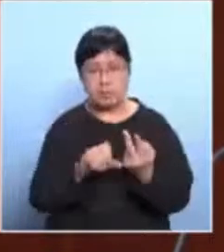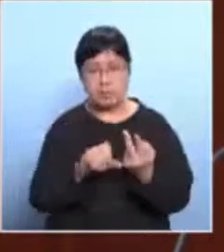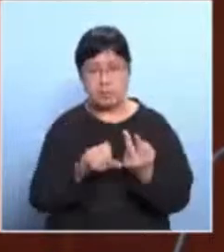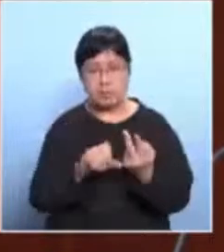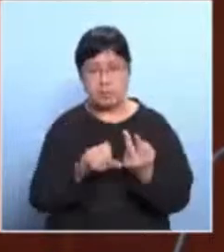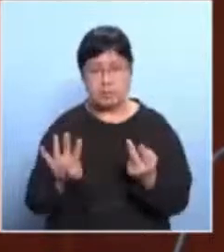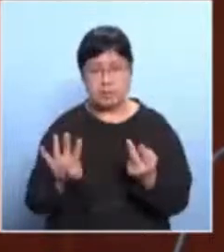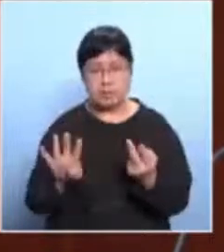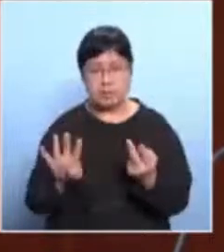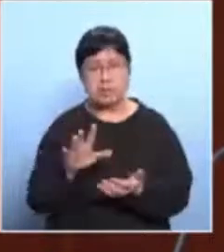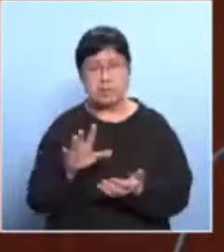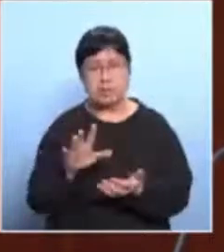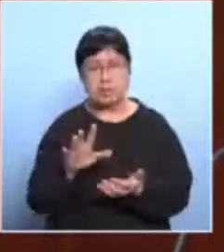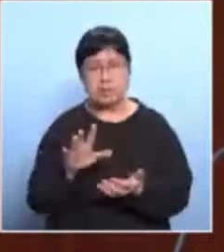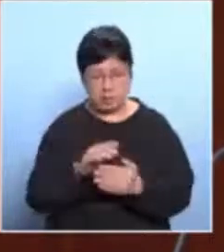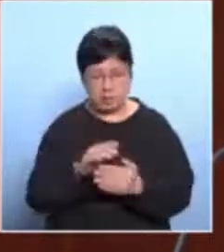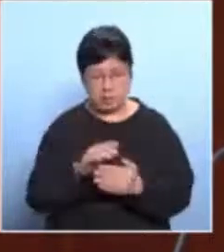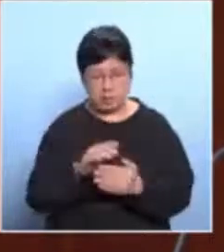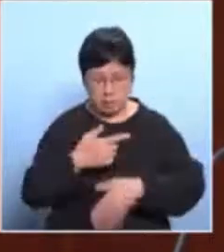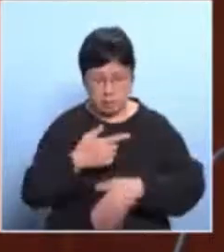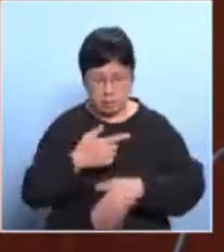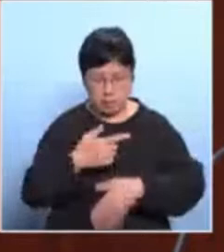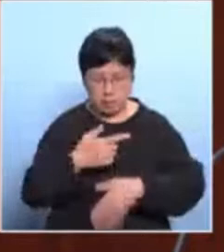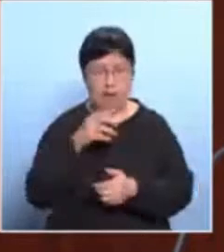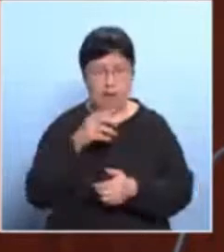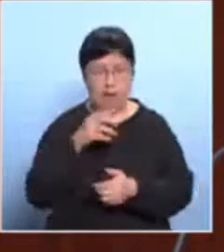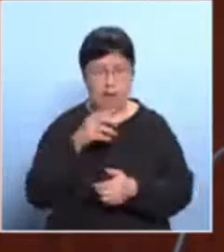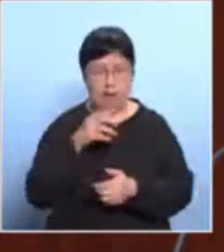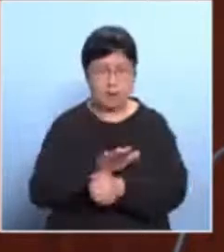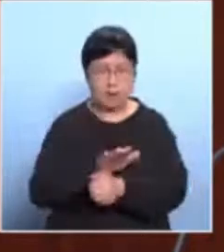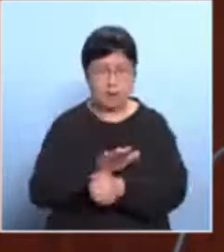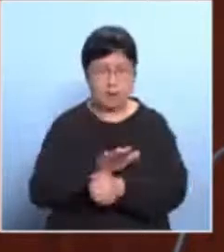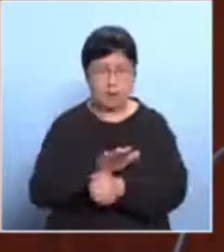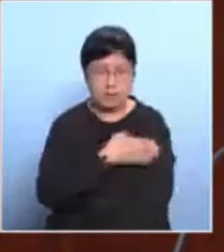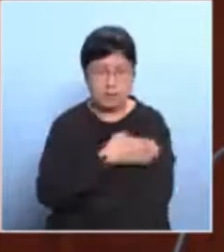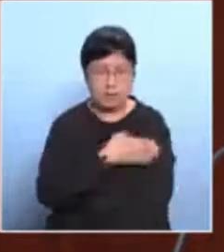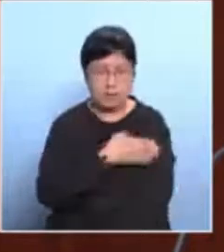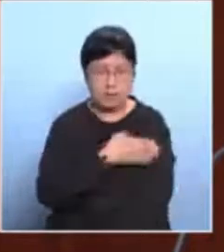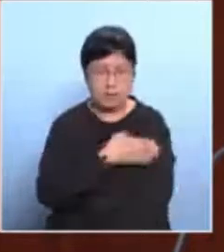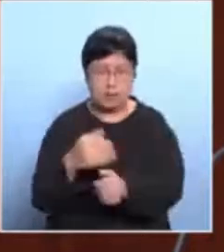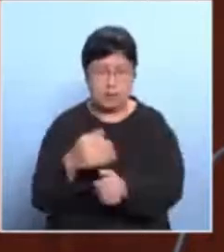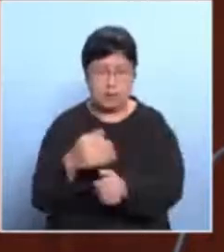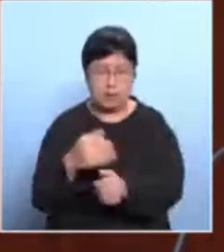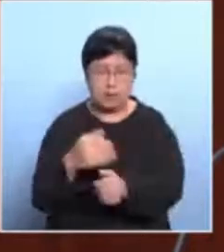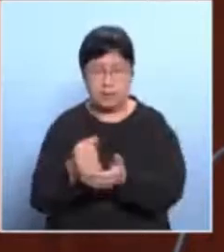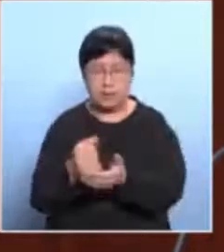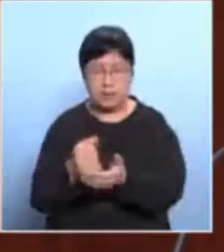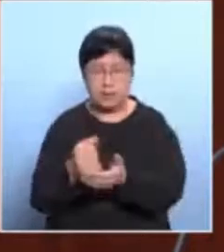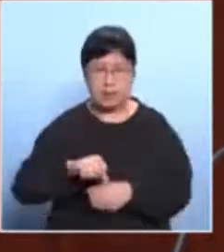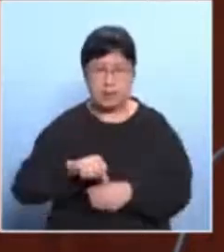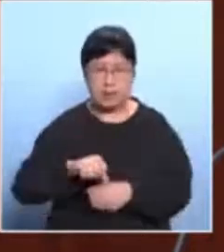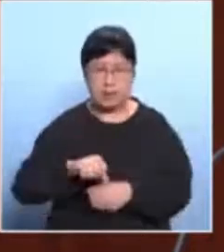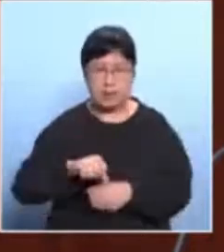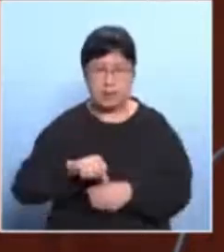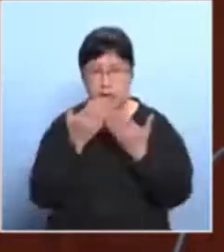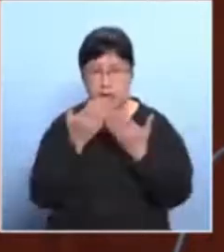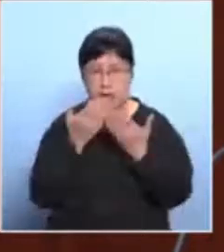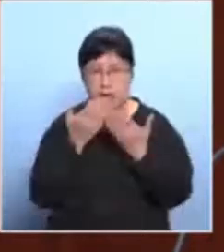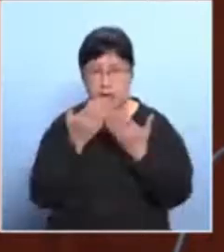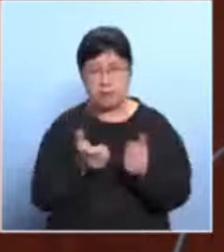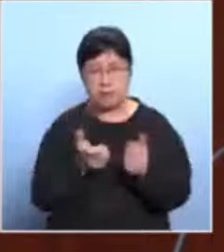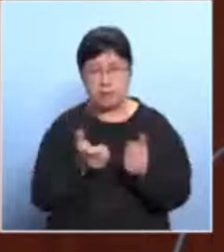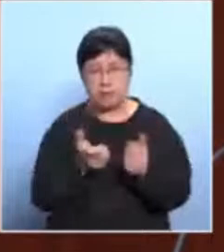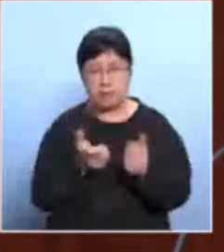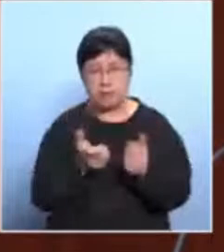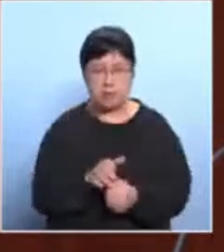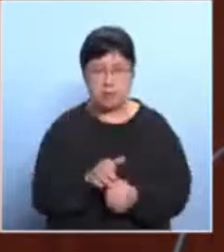places of ancillary dental workers and provide tuition sponsorship to attract more people to join the industry. The